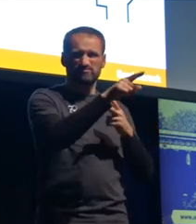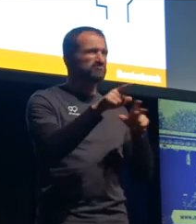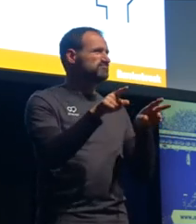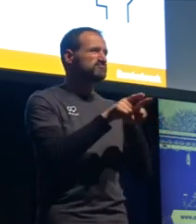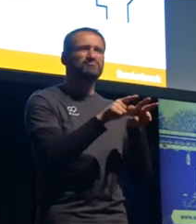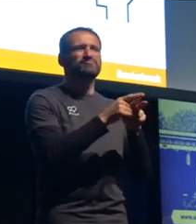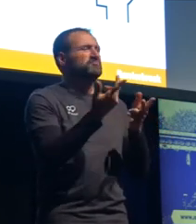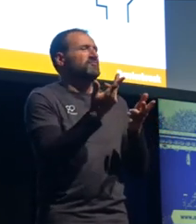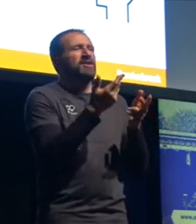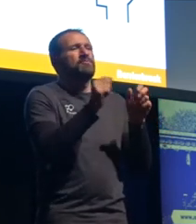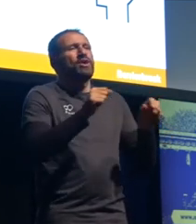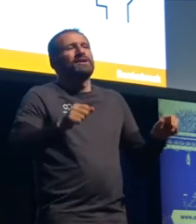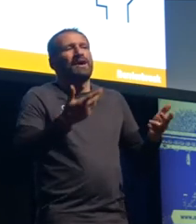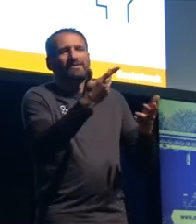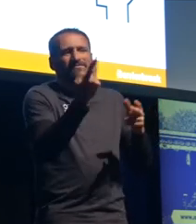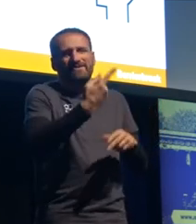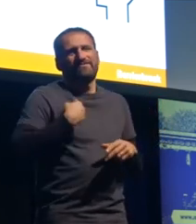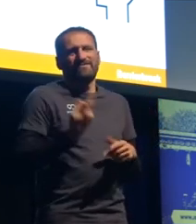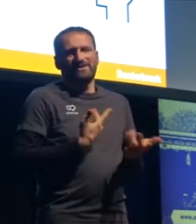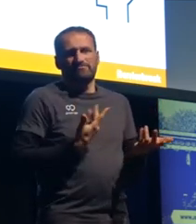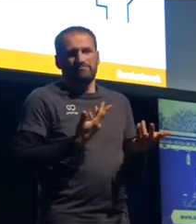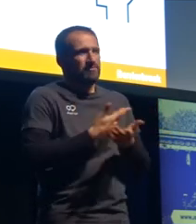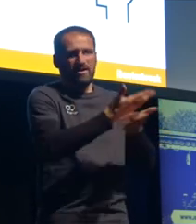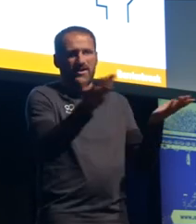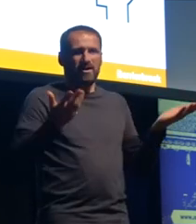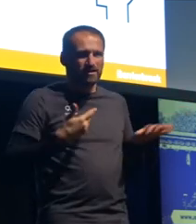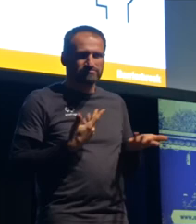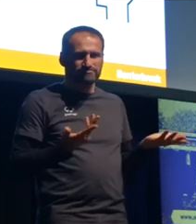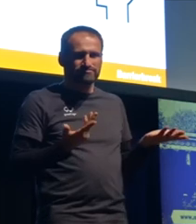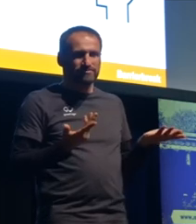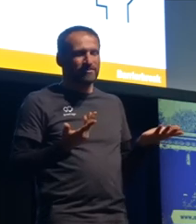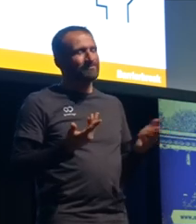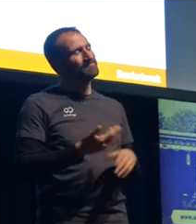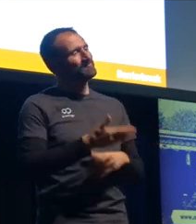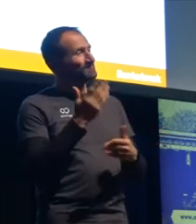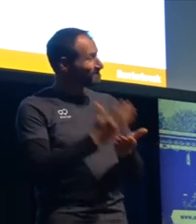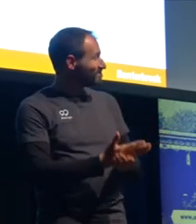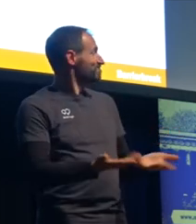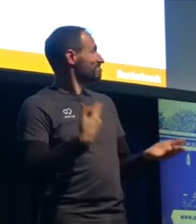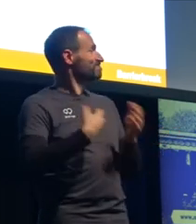that everyone else does. So yeah, I think I'm out of slides. Thank you.